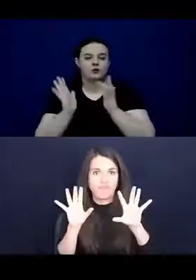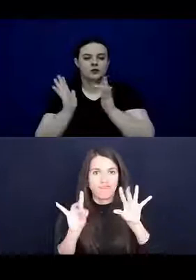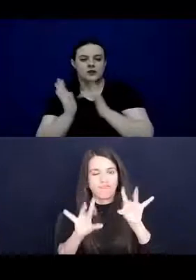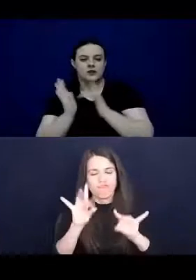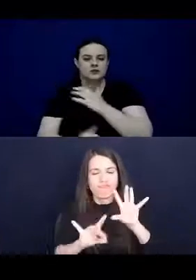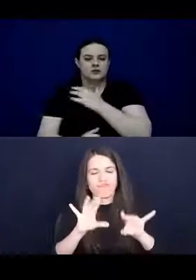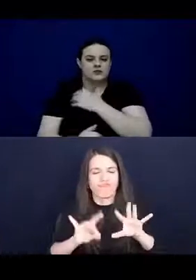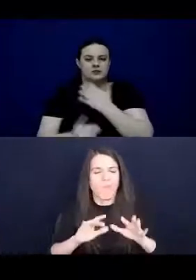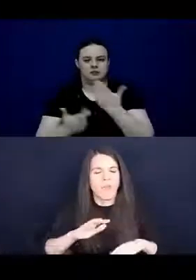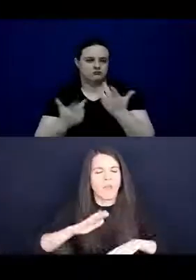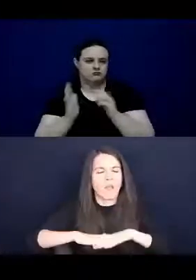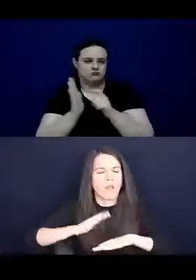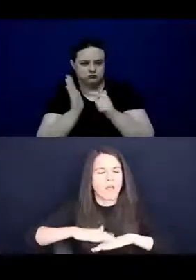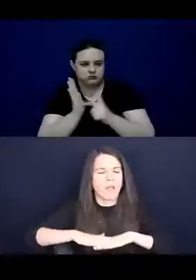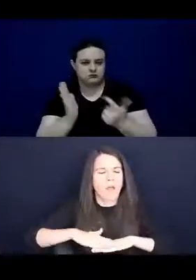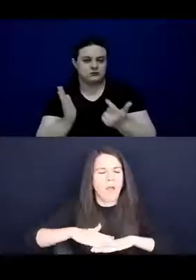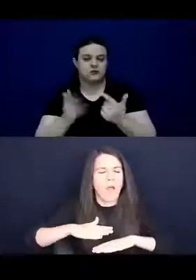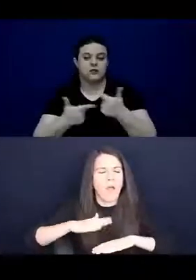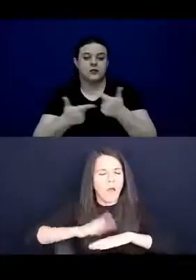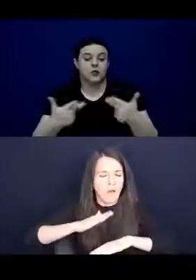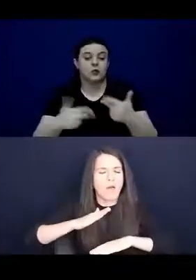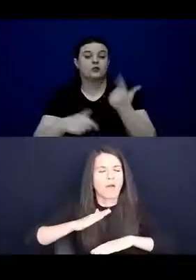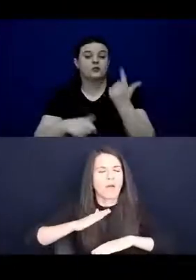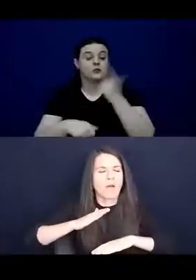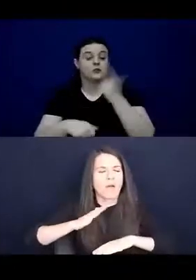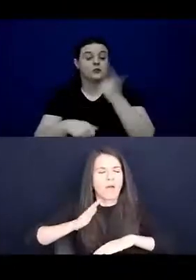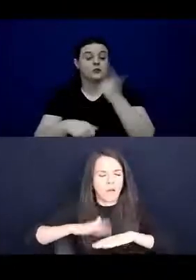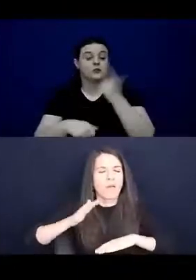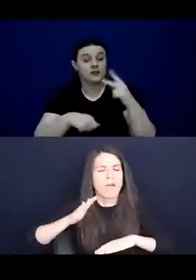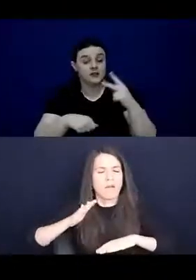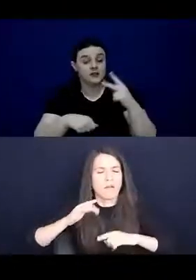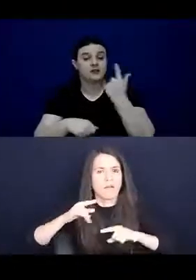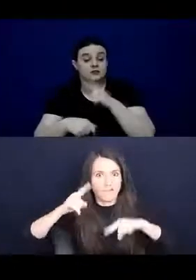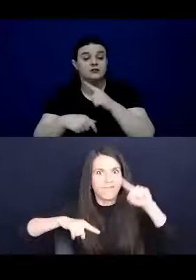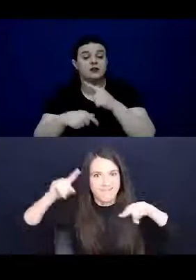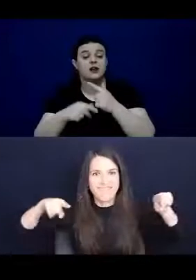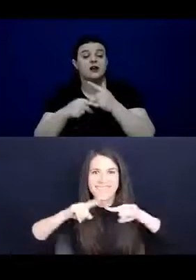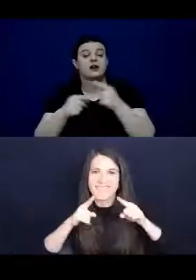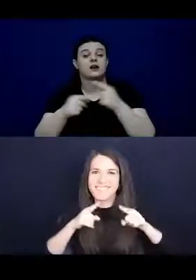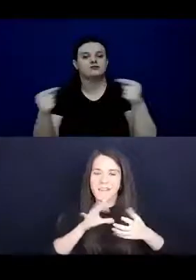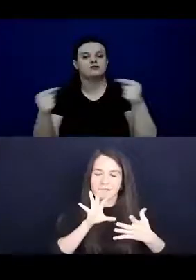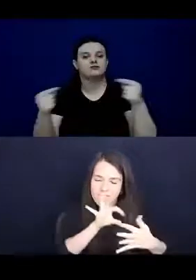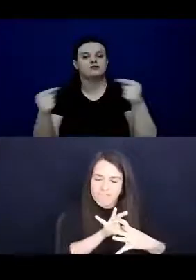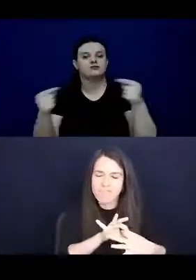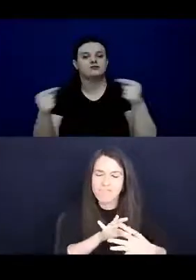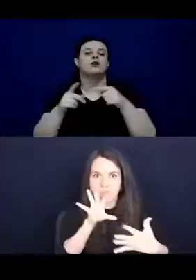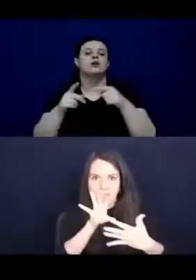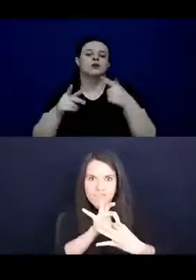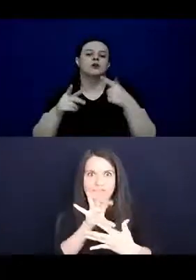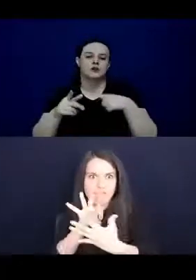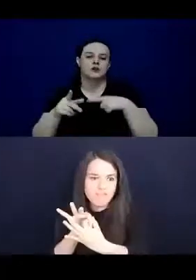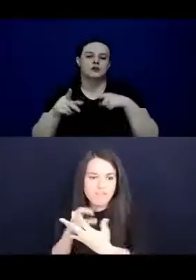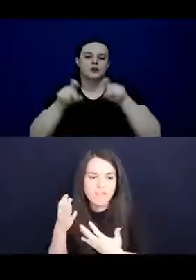in particular ways in order to activate particular functions. It may be done through a computer, depending on the